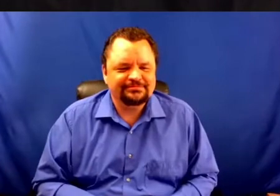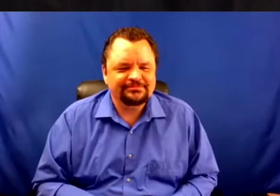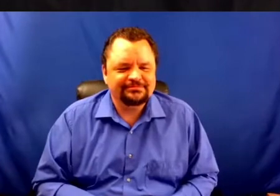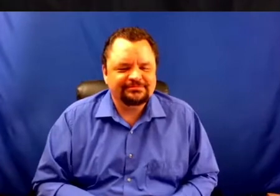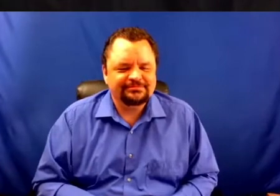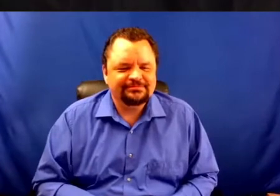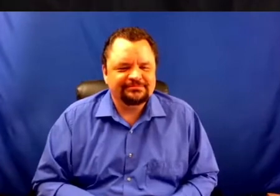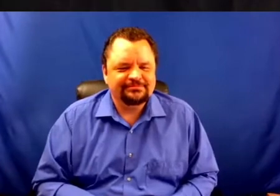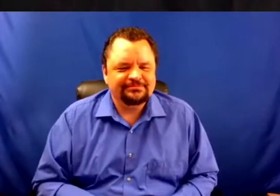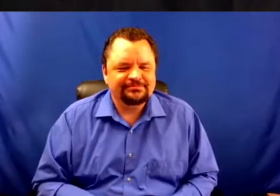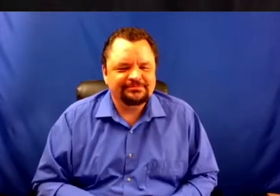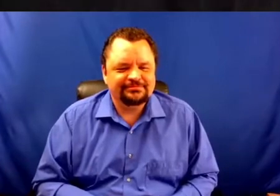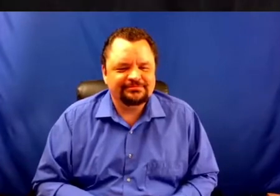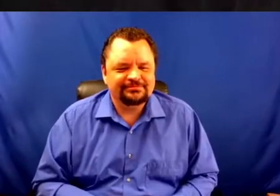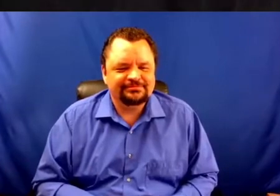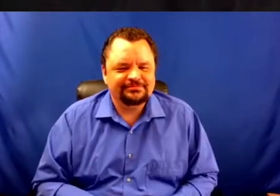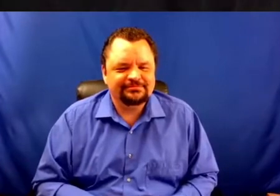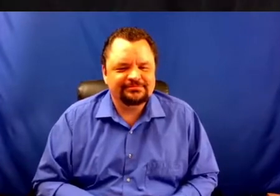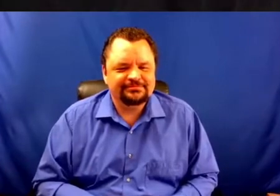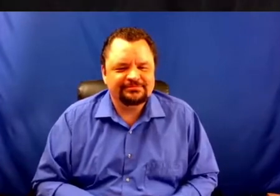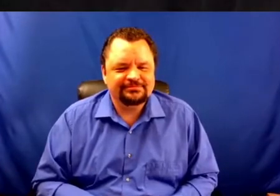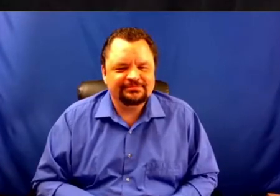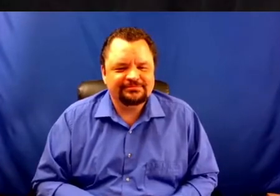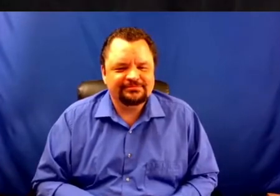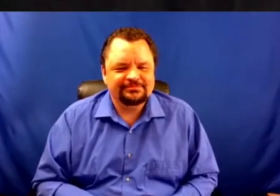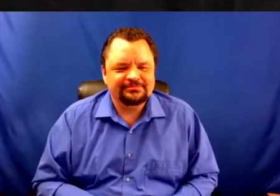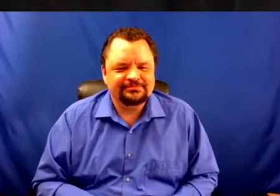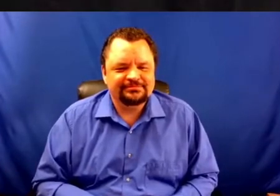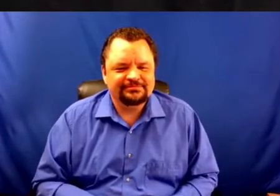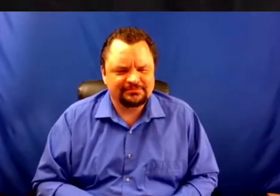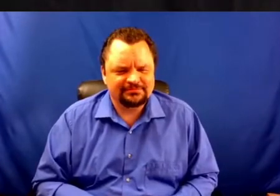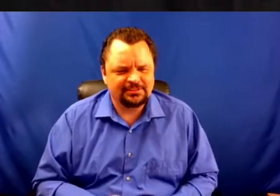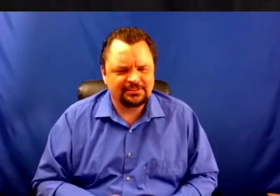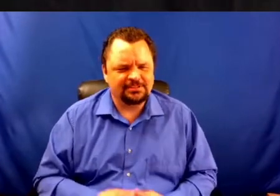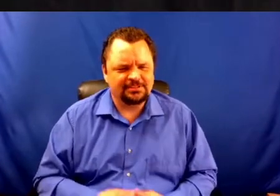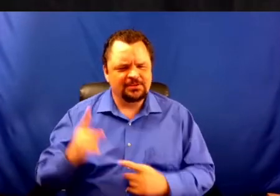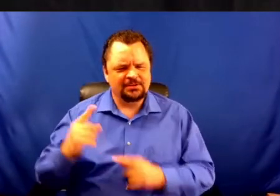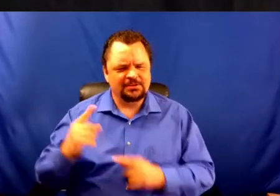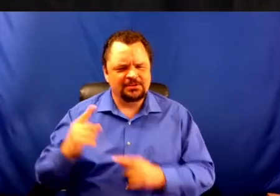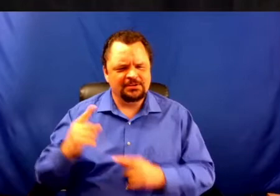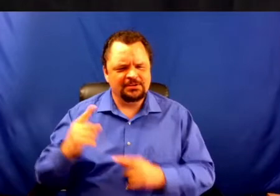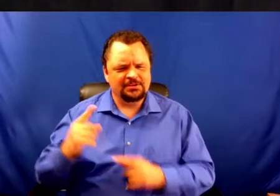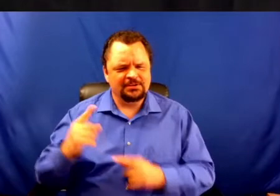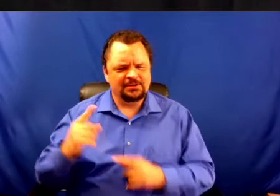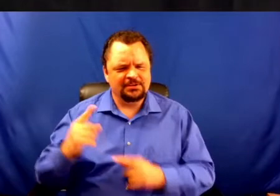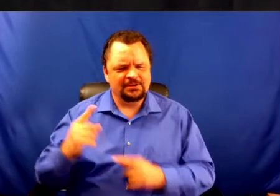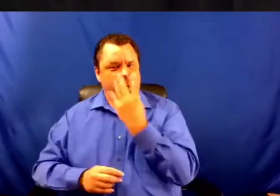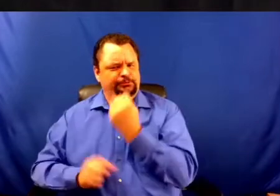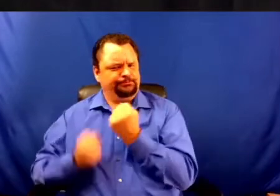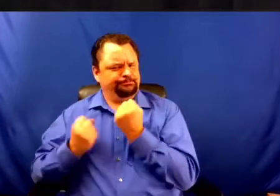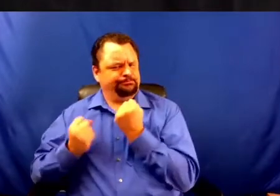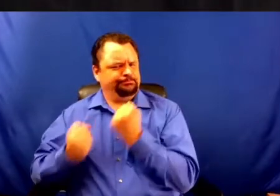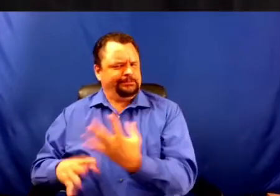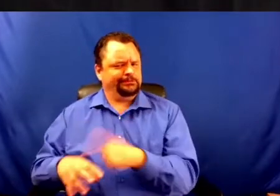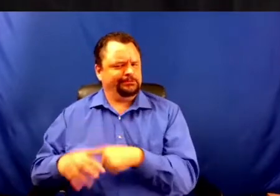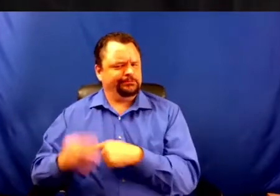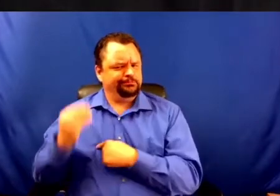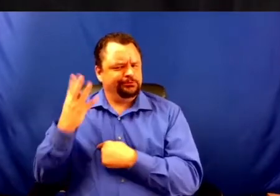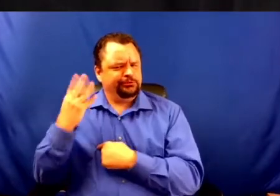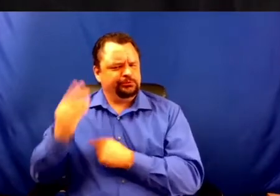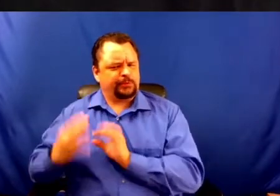Champion. All right. Okay. I'm like, I take lots of pictures all the time. Hola, ¿cómo estás? ¿Cómo estás? Good, good. I read some good stuff about you.